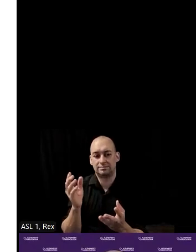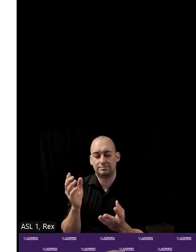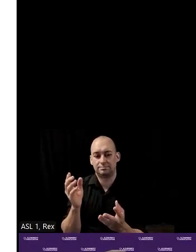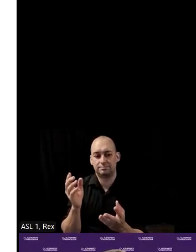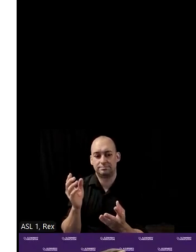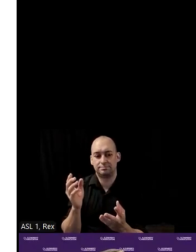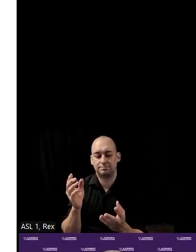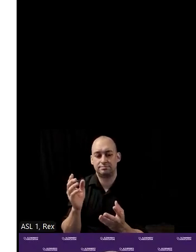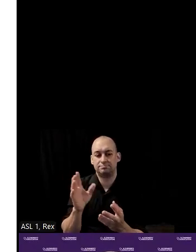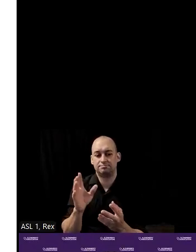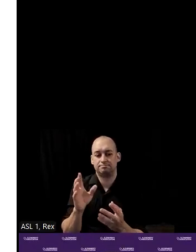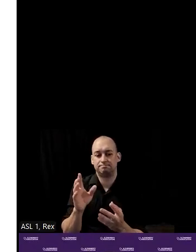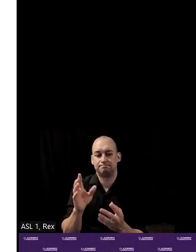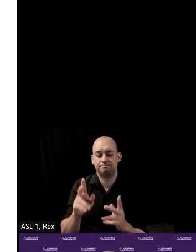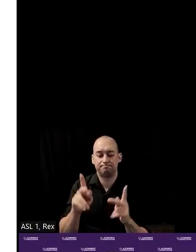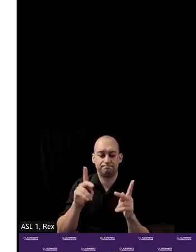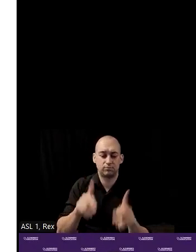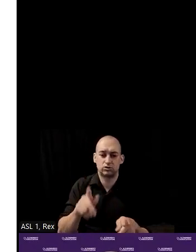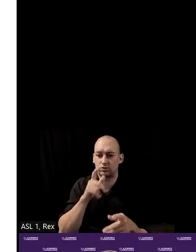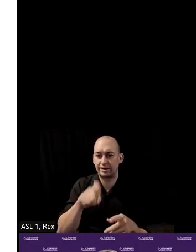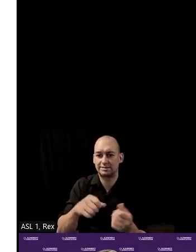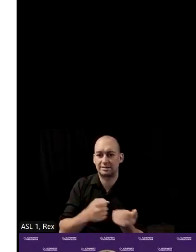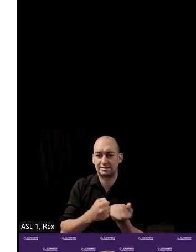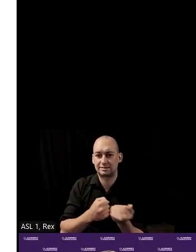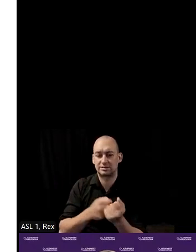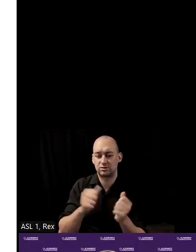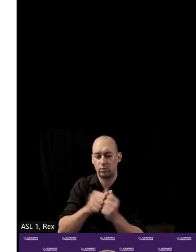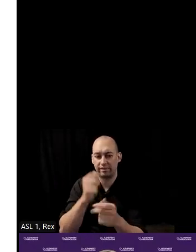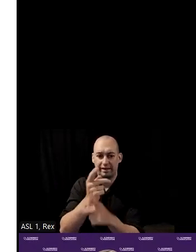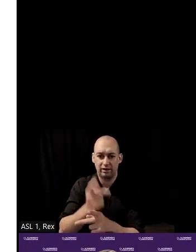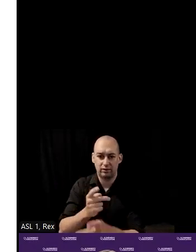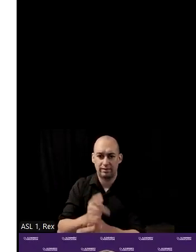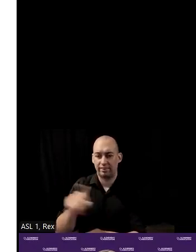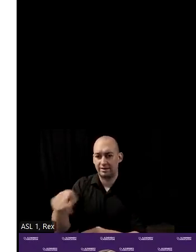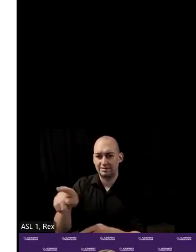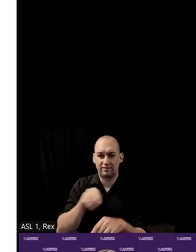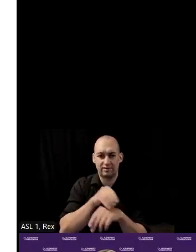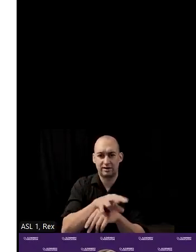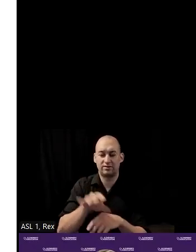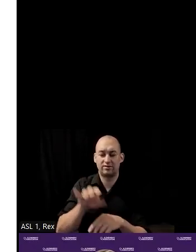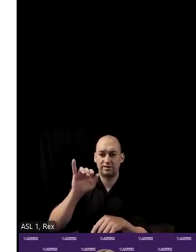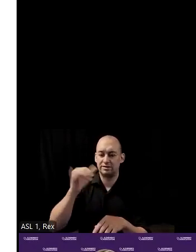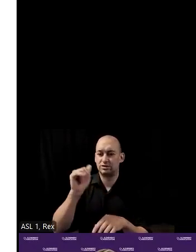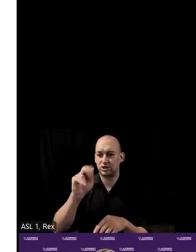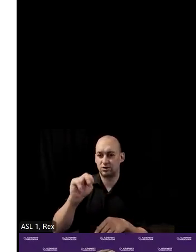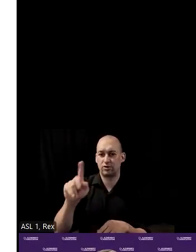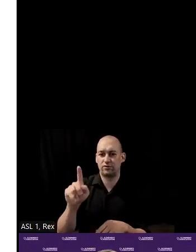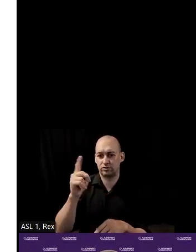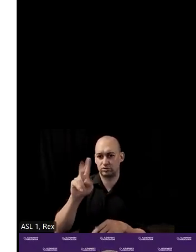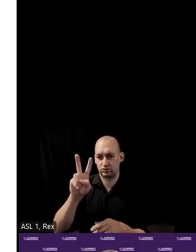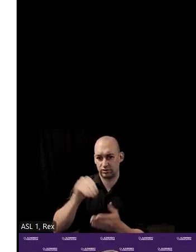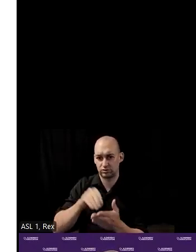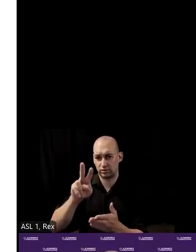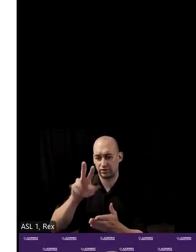persons who need assistance with their care. So those become effective January 1st, 2025. Those will